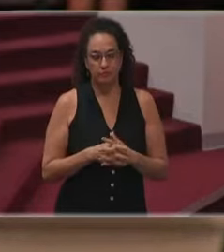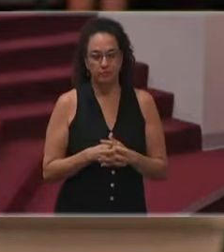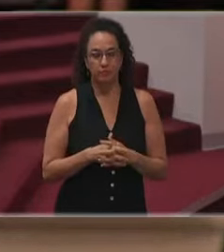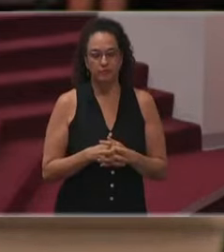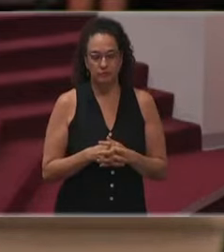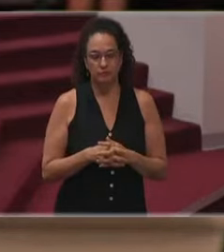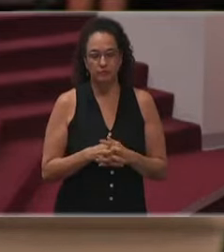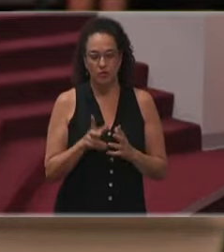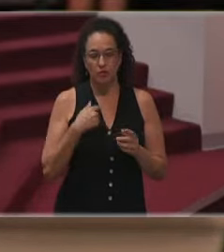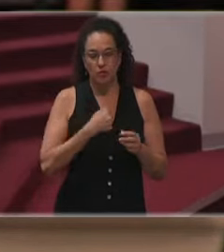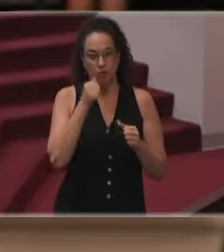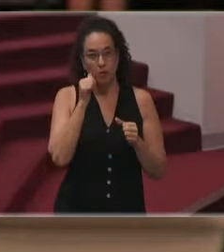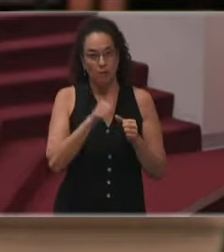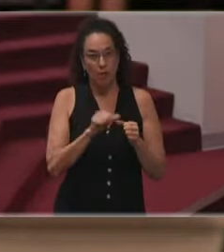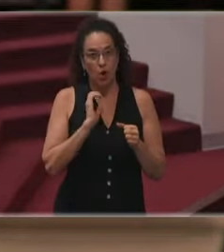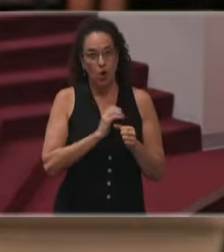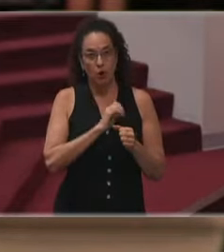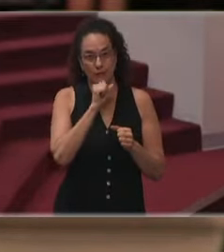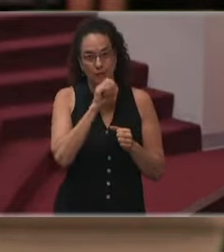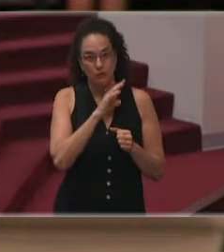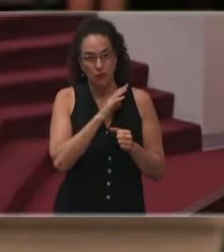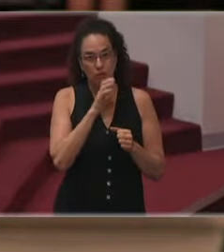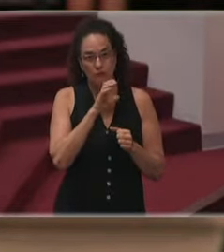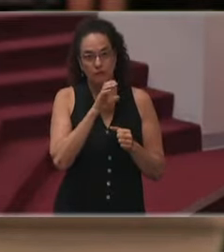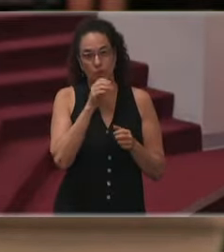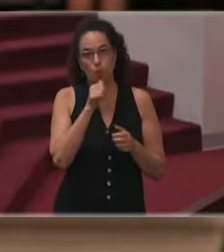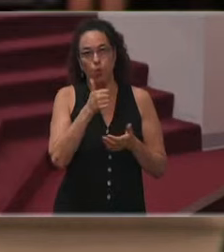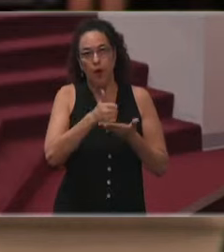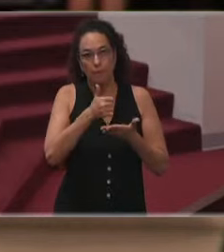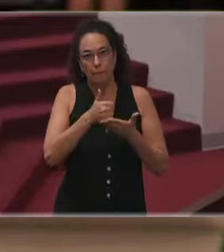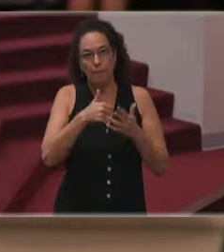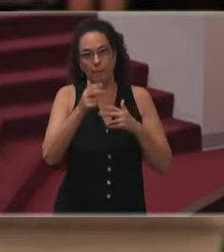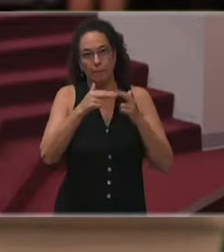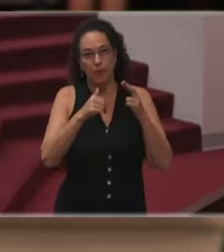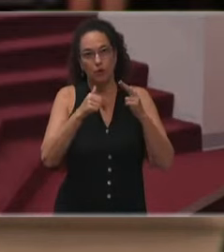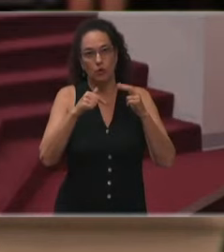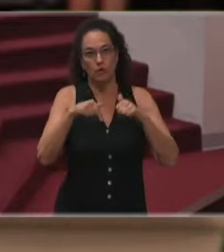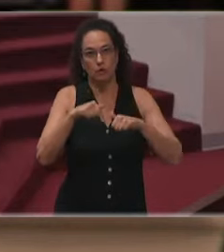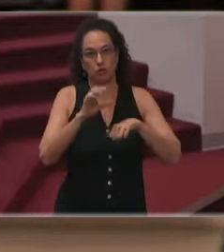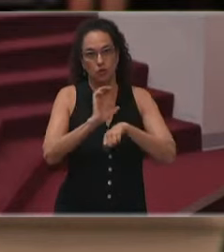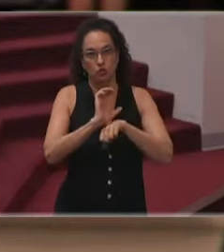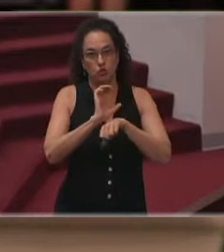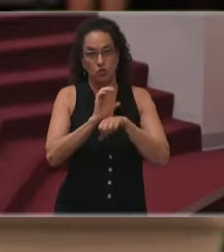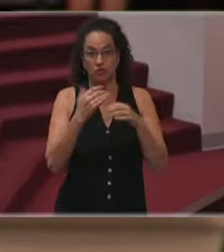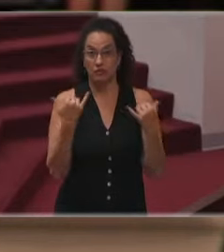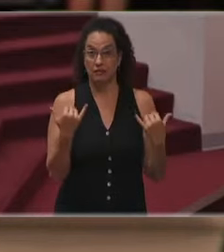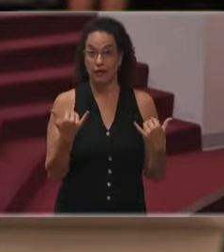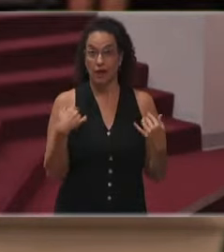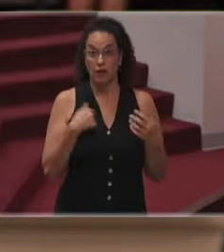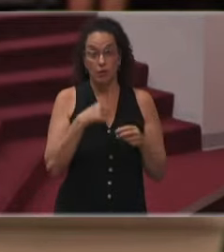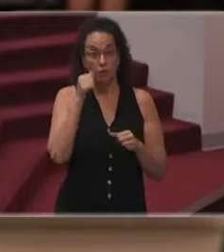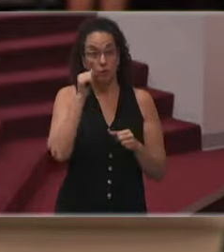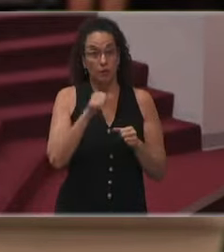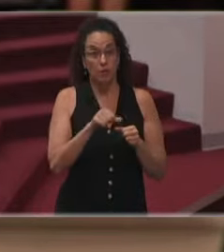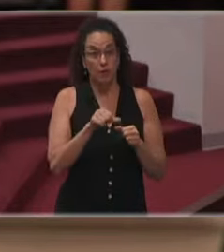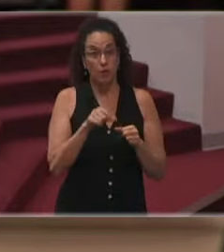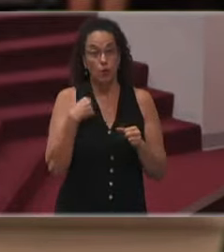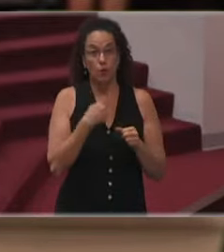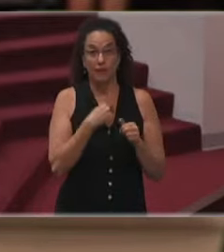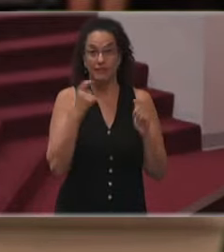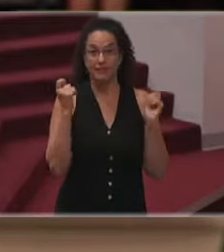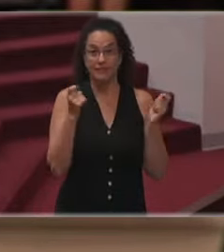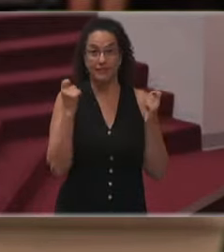and we celebrate them. And in this present day, we remember and we